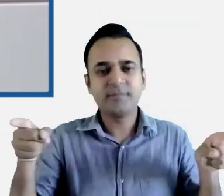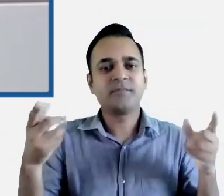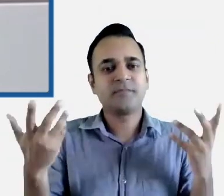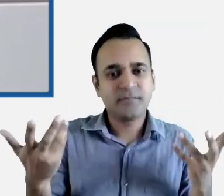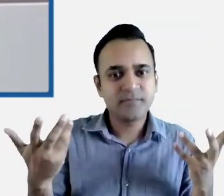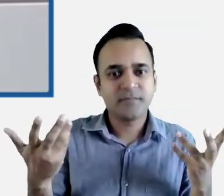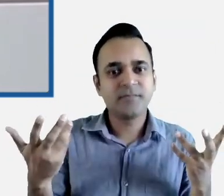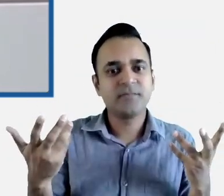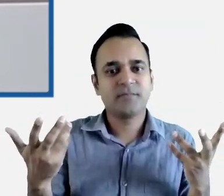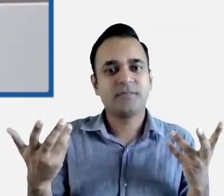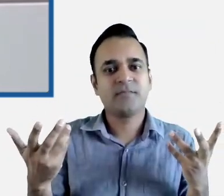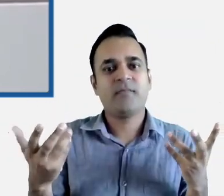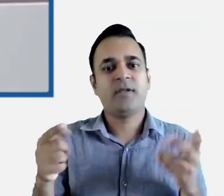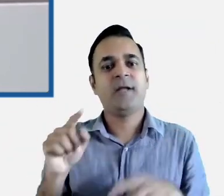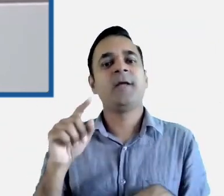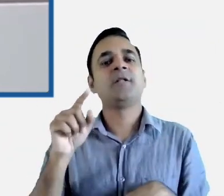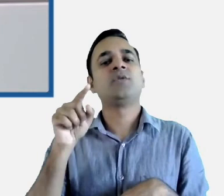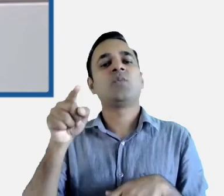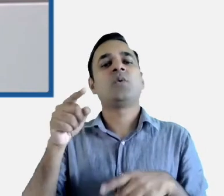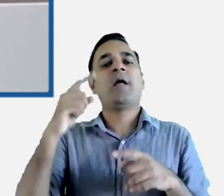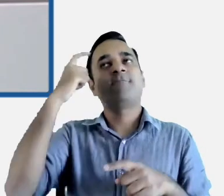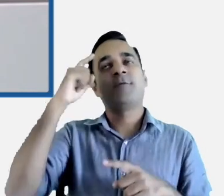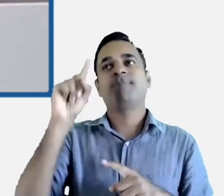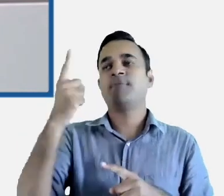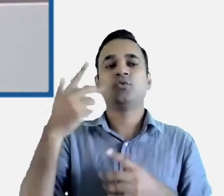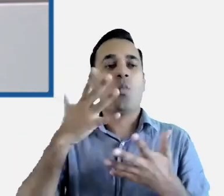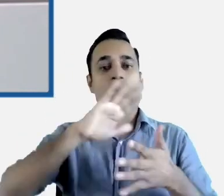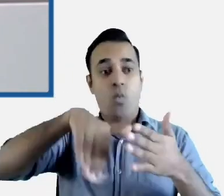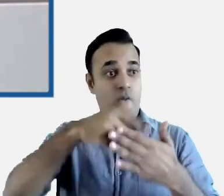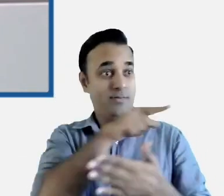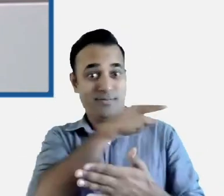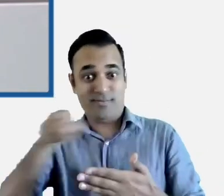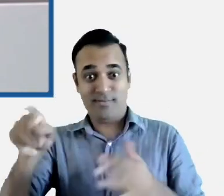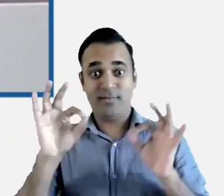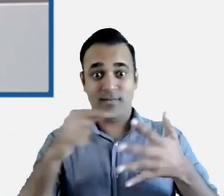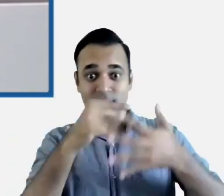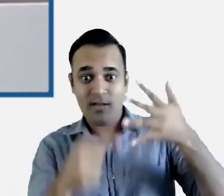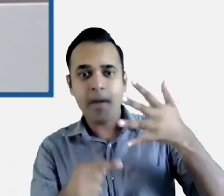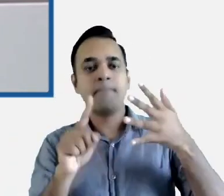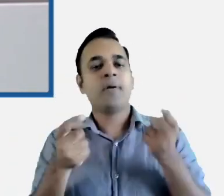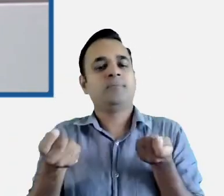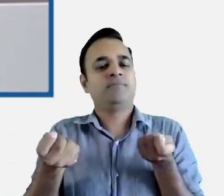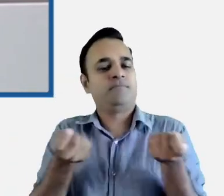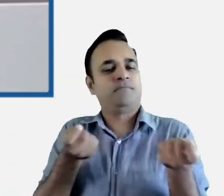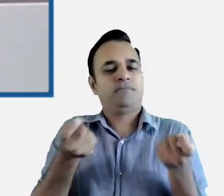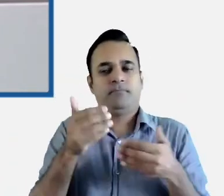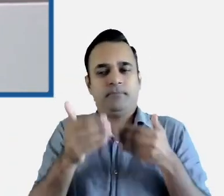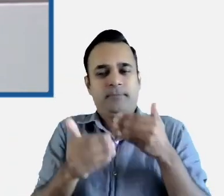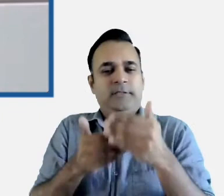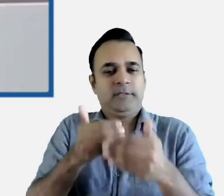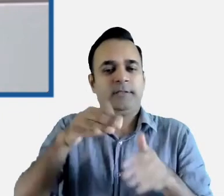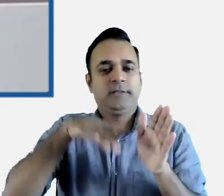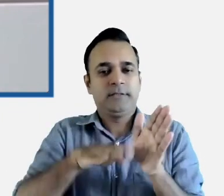reduce panic. You have to provide information. One of the things that I